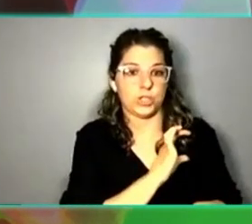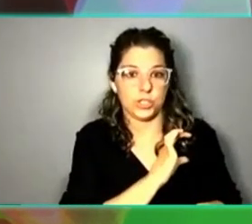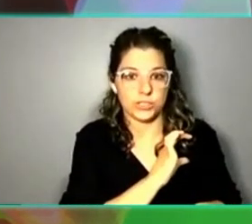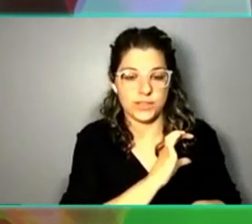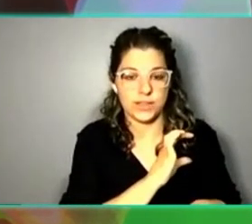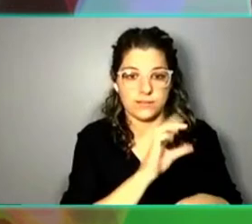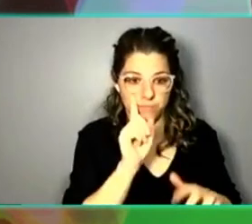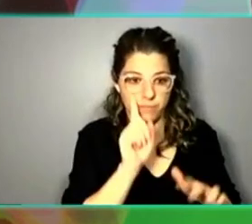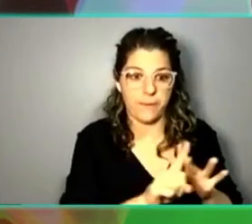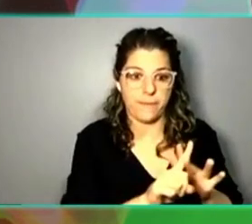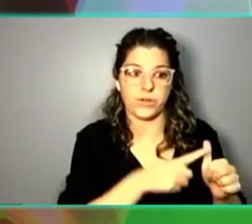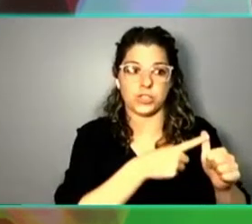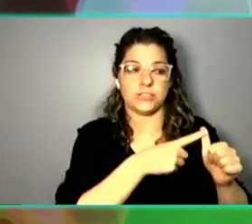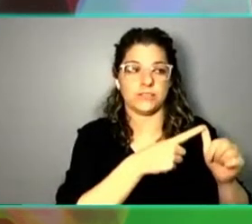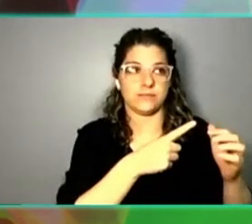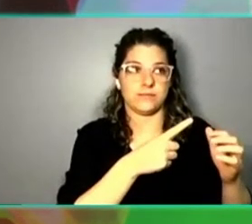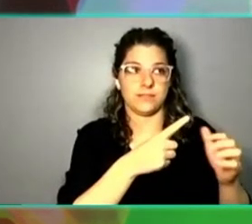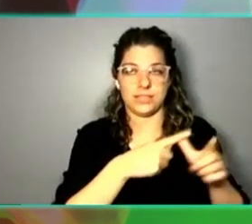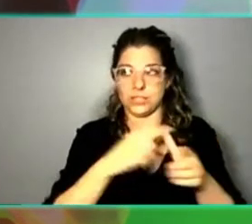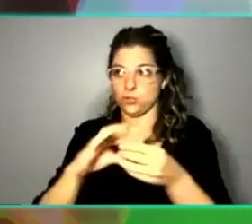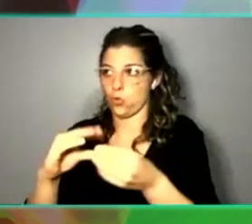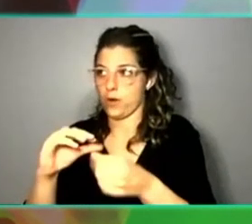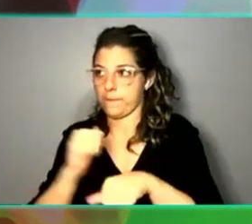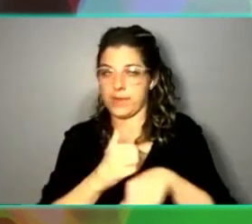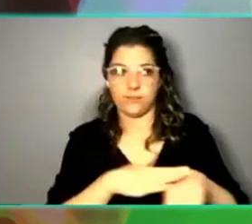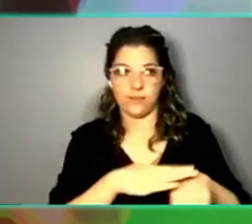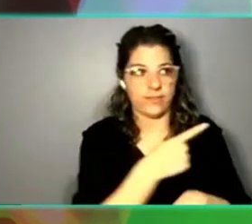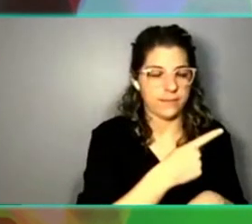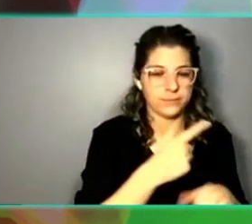up first, and then the story is kind of more built around them.